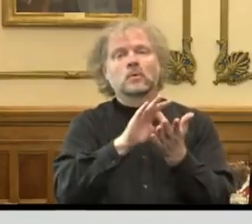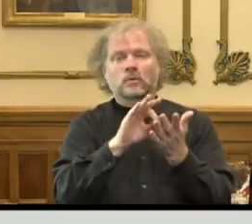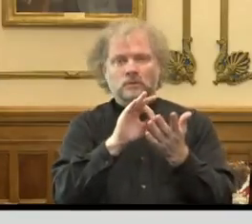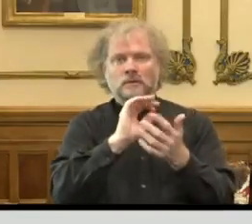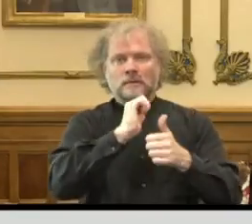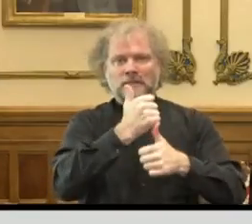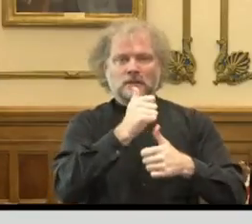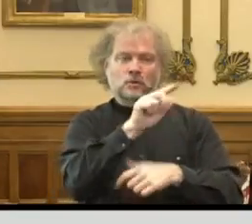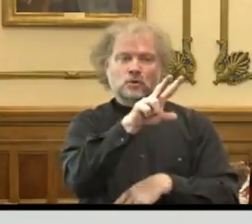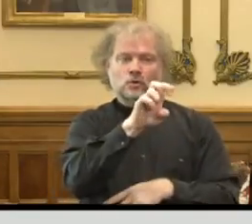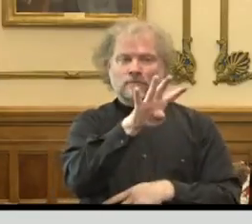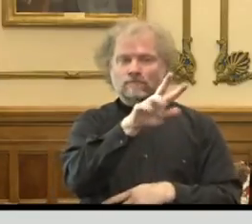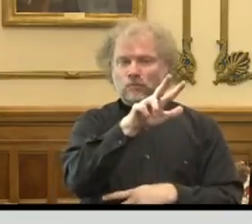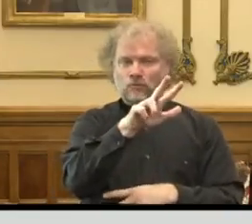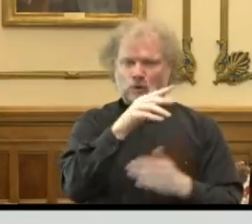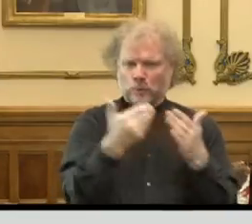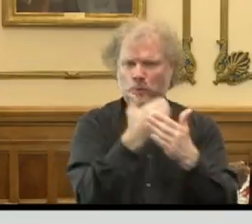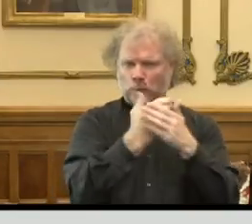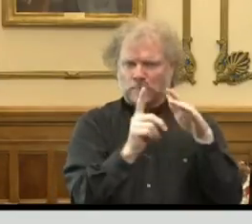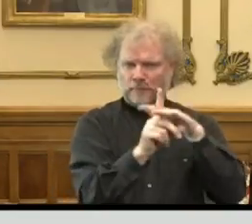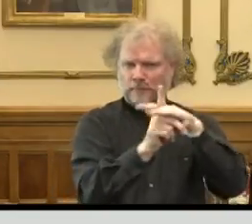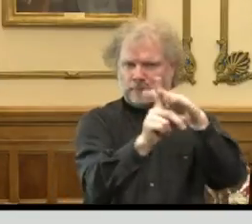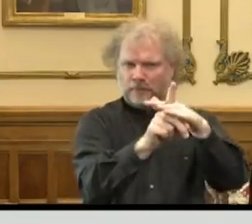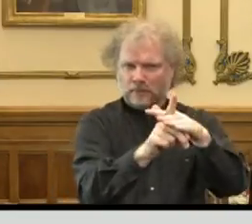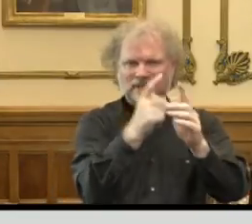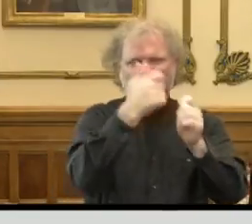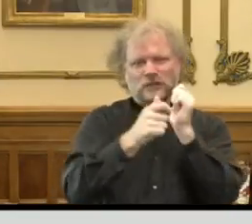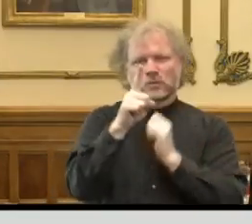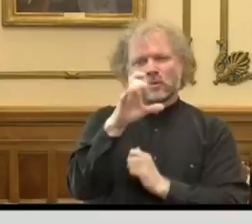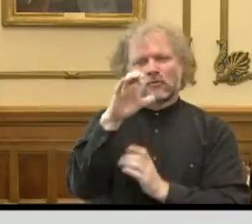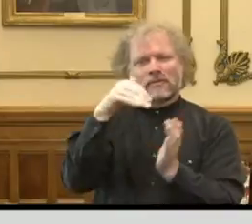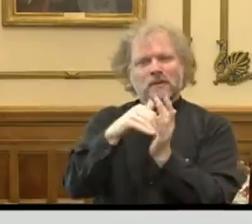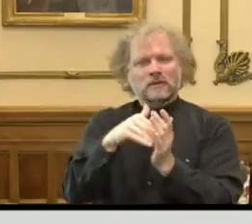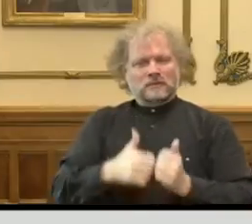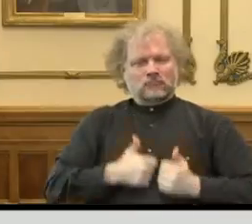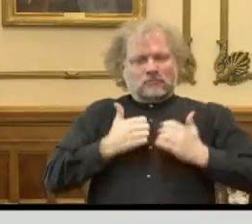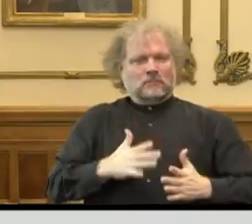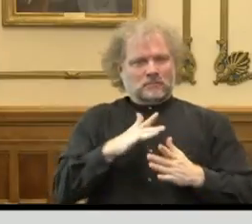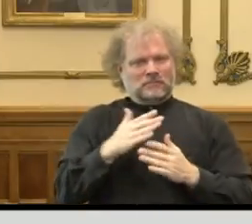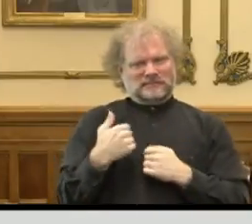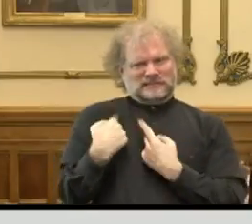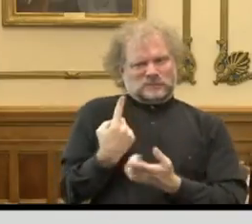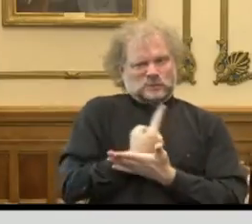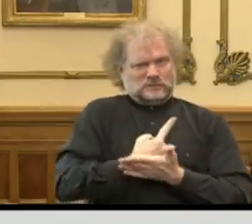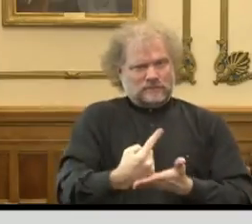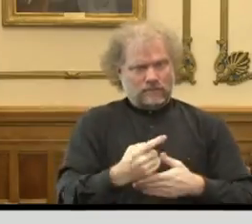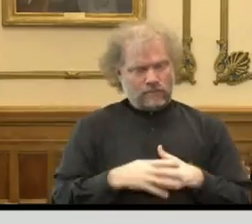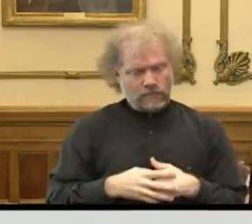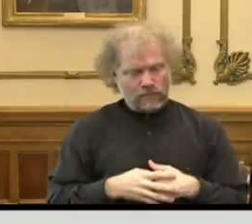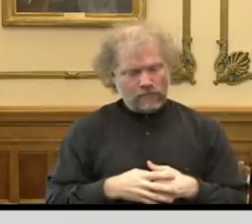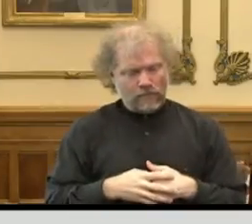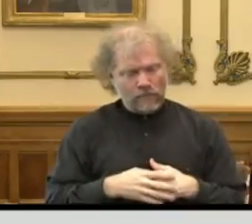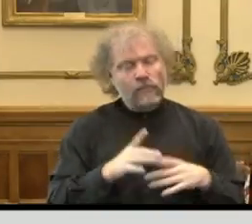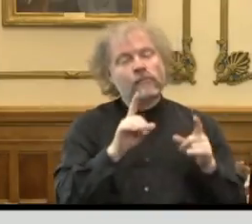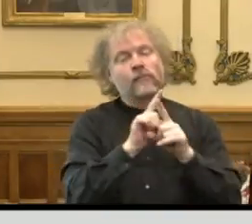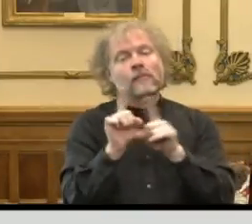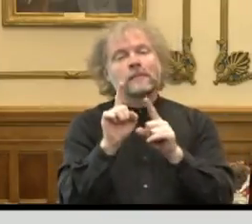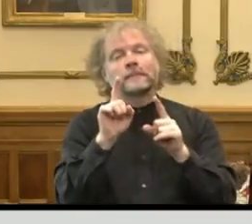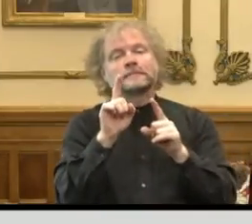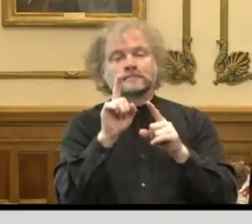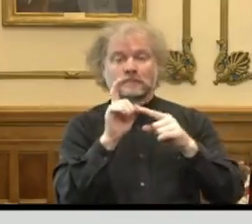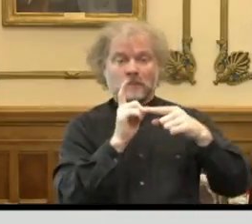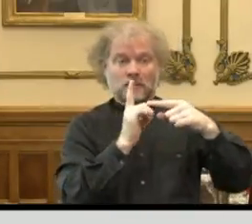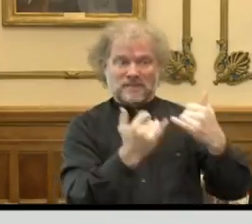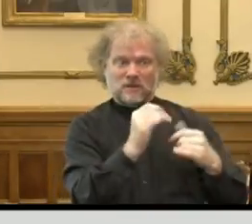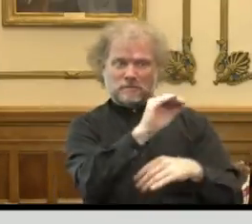of 243 new cases per 100,000 individuals in this past week. Also, their current positivity